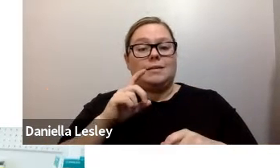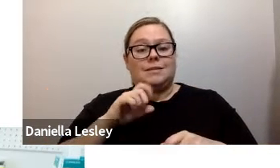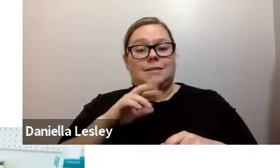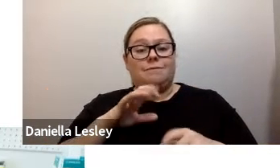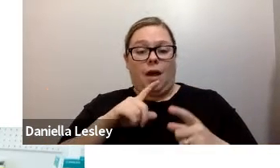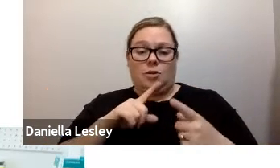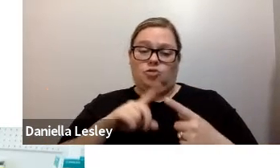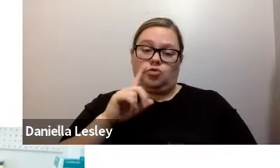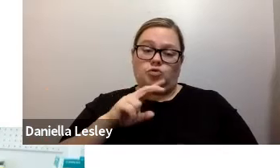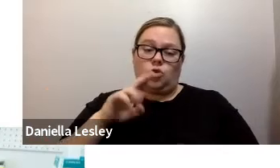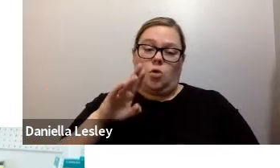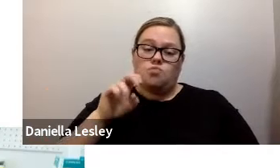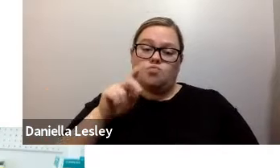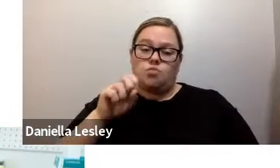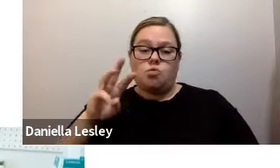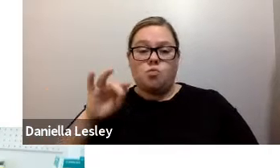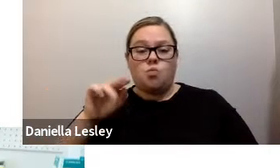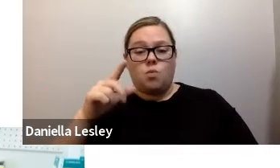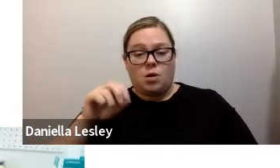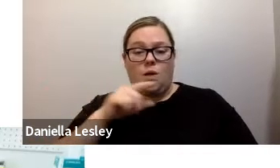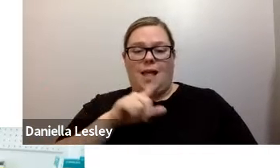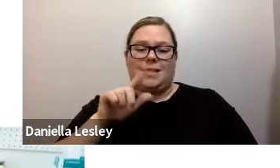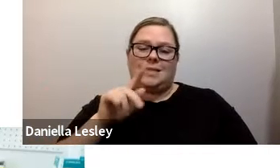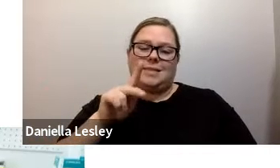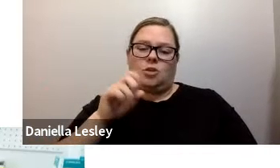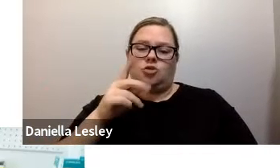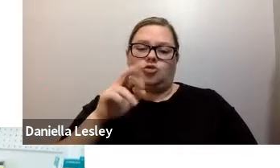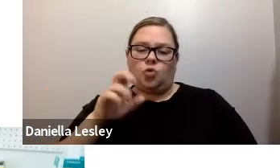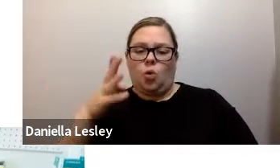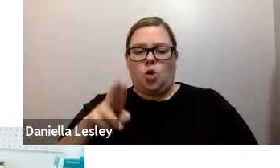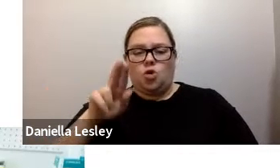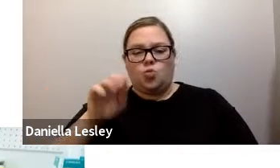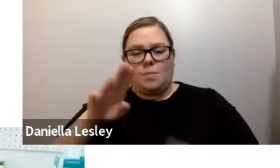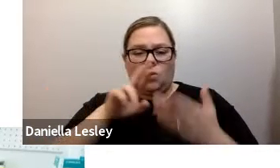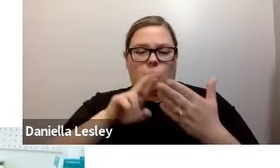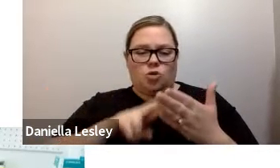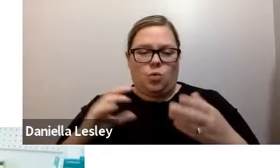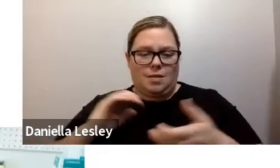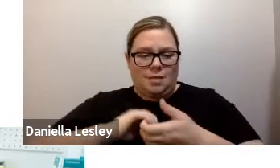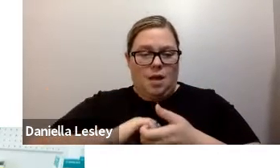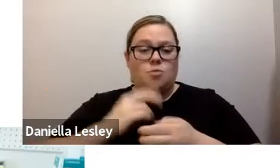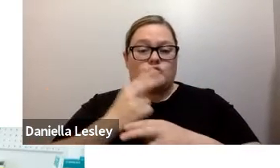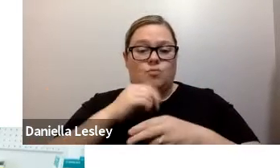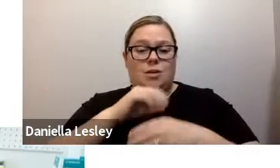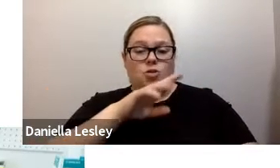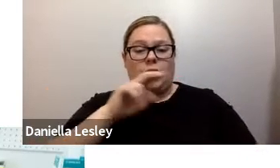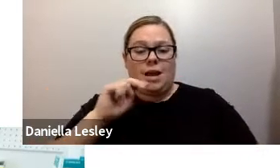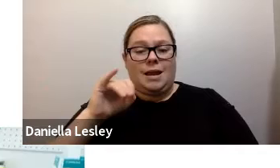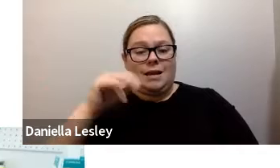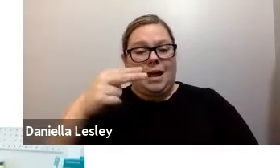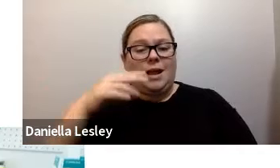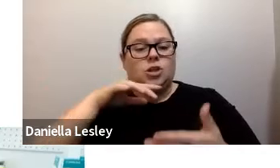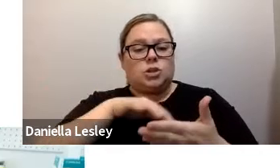Wingo at UAB Lakeshore Research Collaborative, who used them in her NIH study